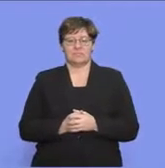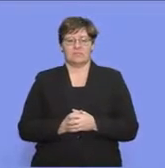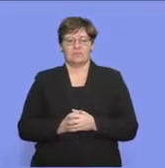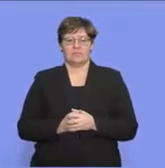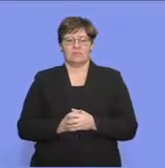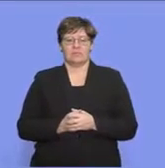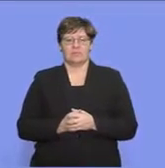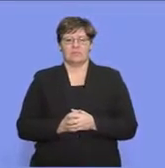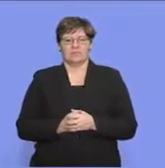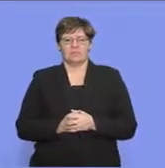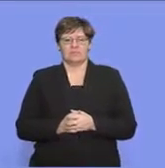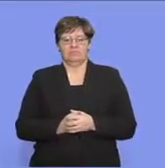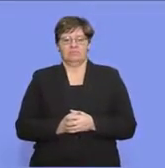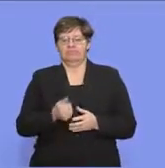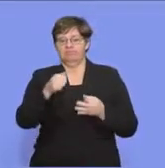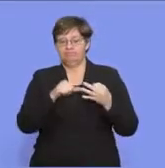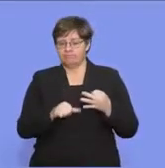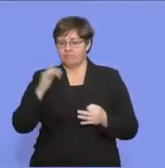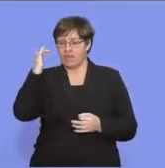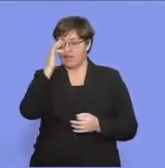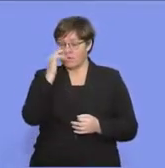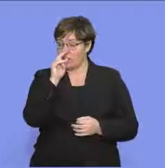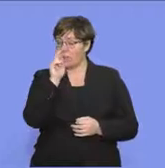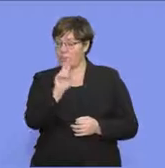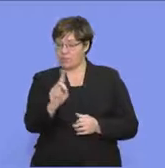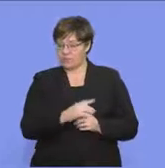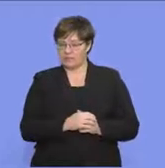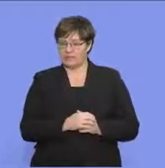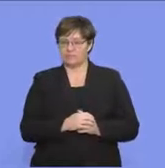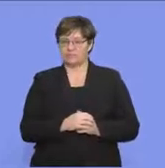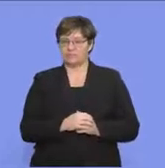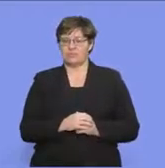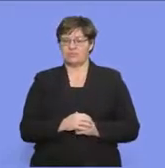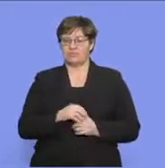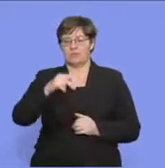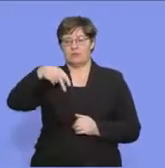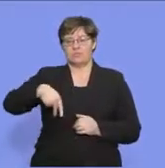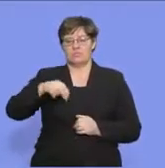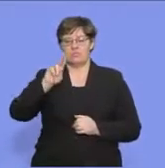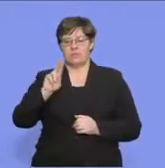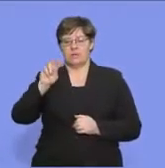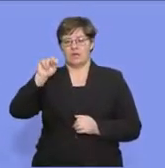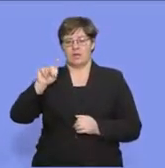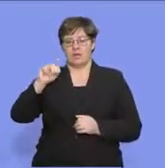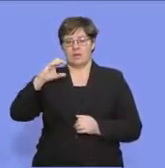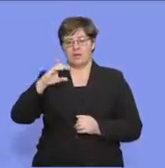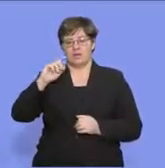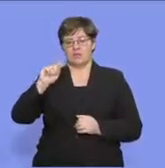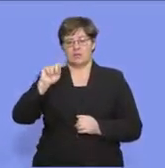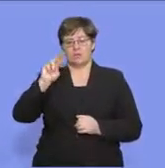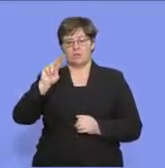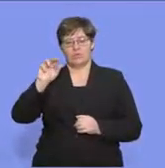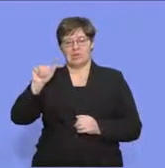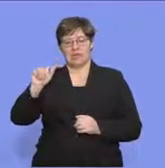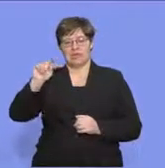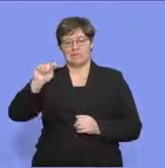All right, and then another theory that we're going to have a look at is punctuated equilibrium. Actually,